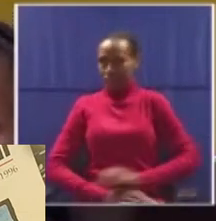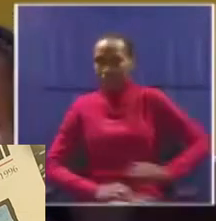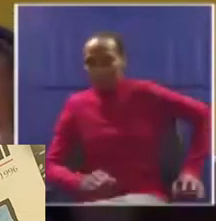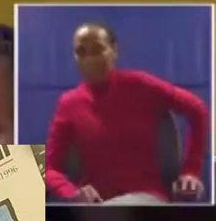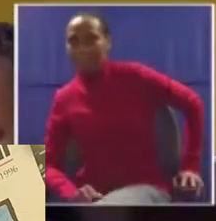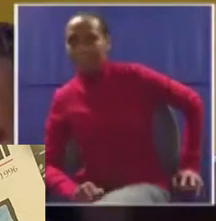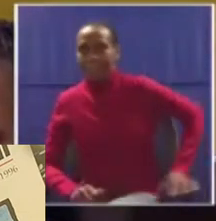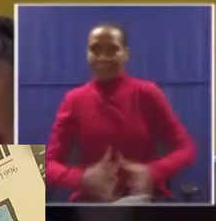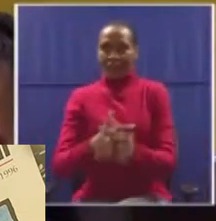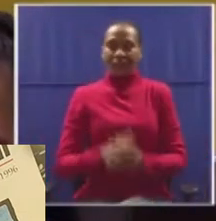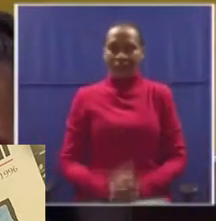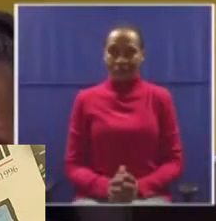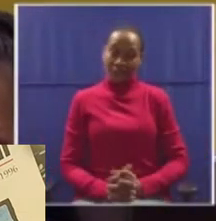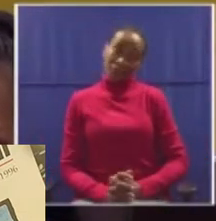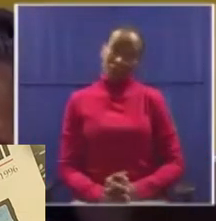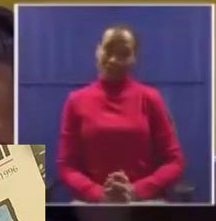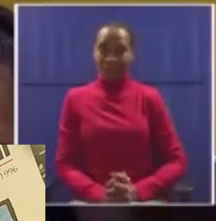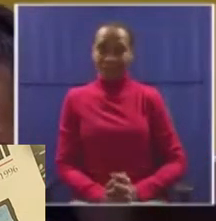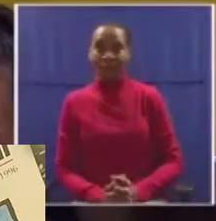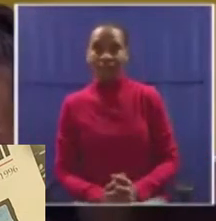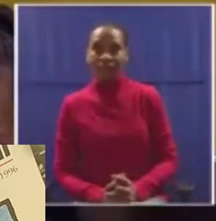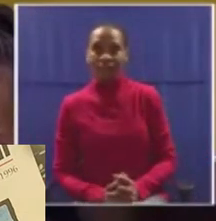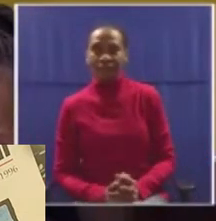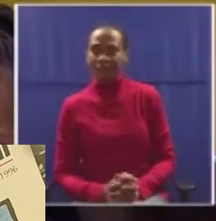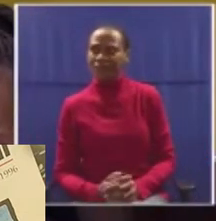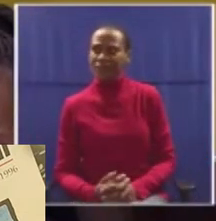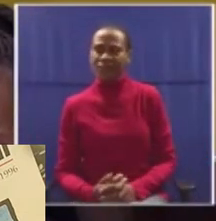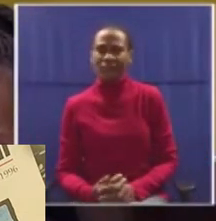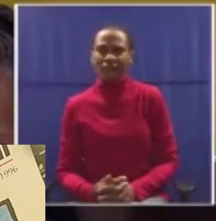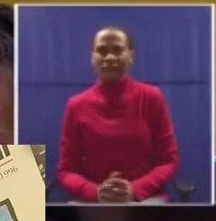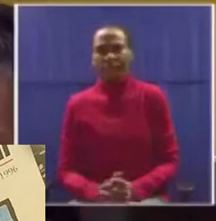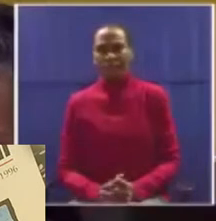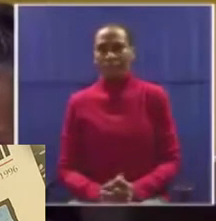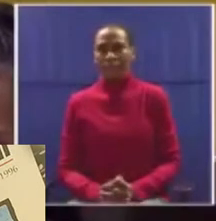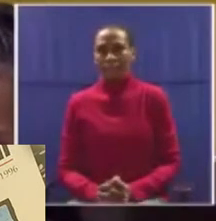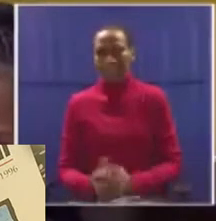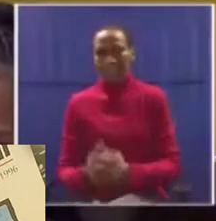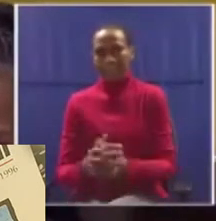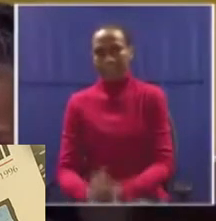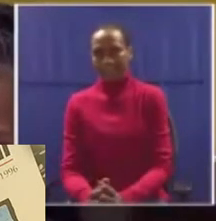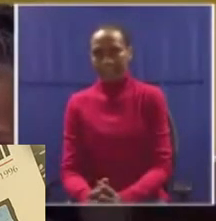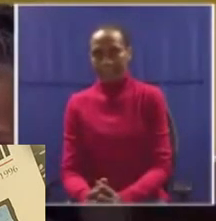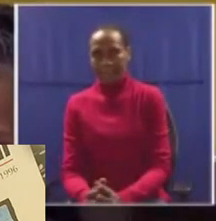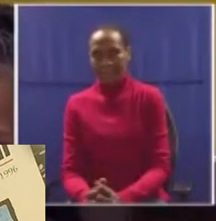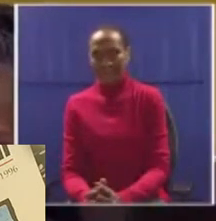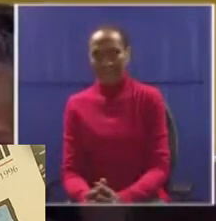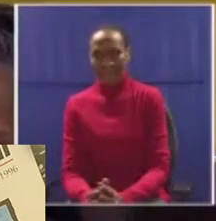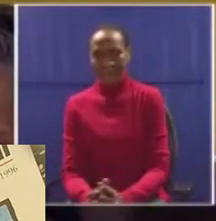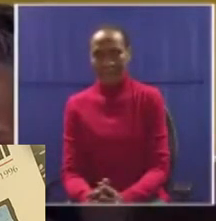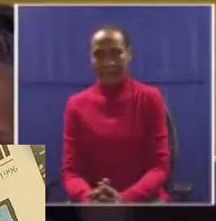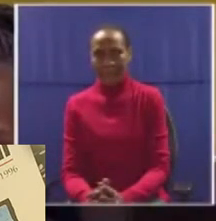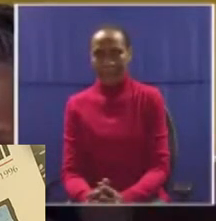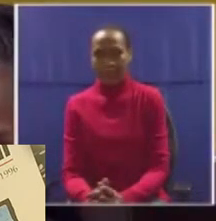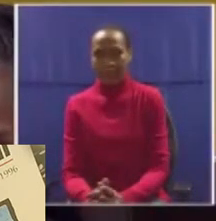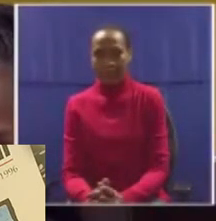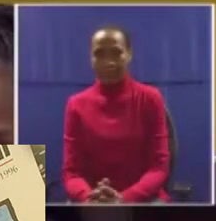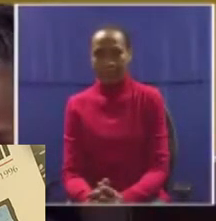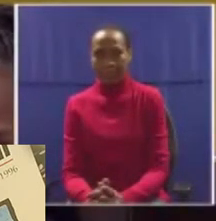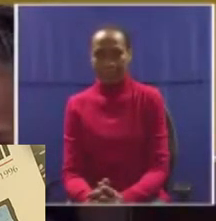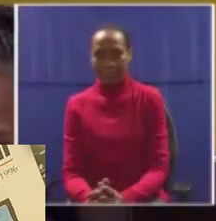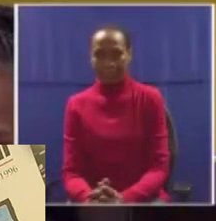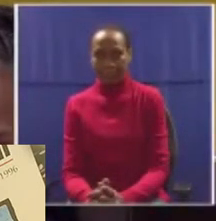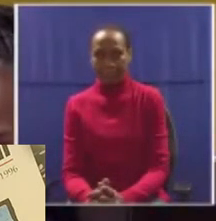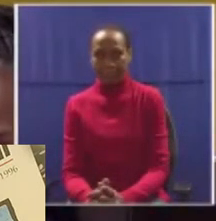financial action task force Craig listing of South Africa and steps required to exit the gray